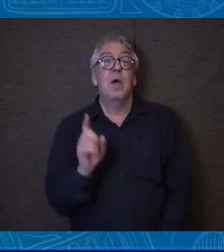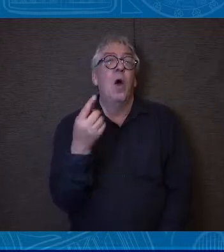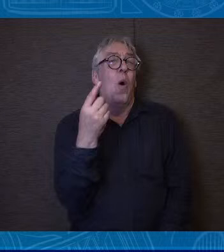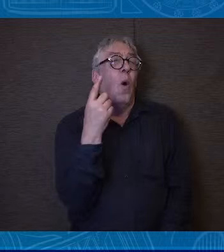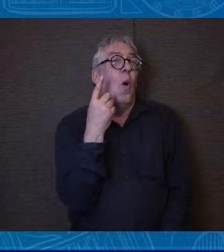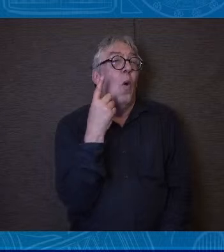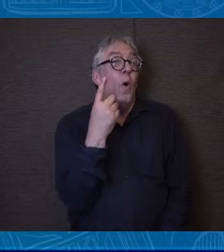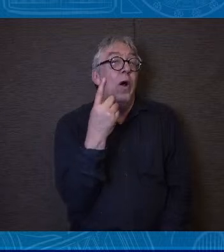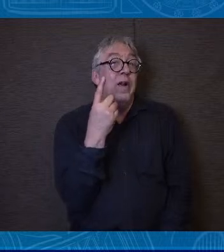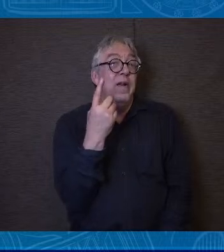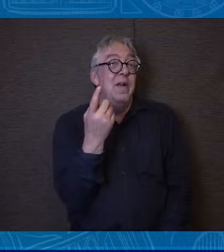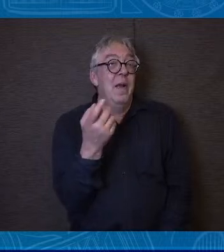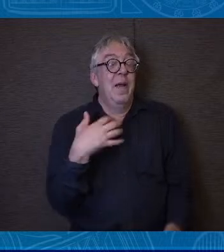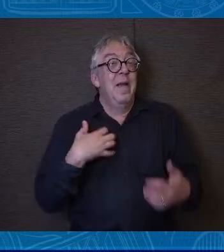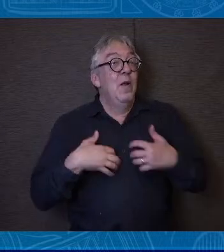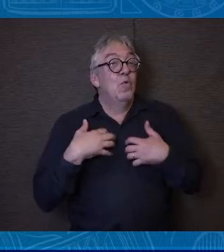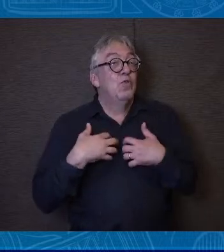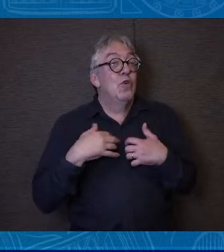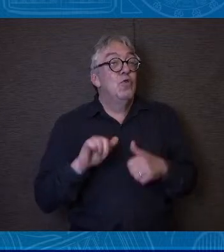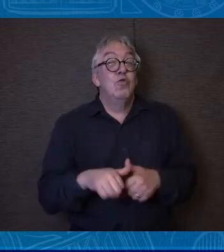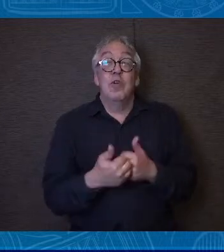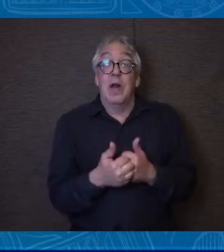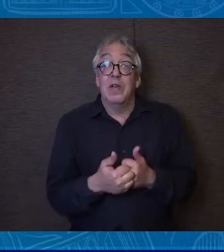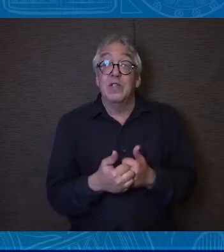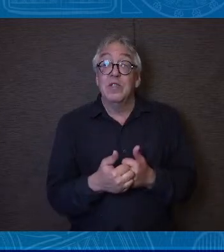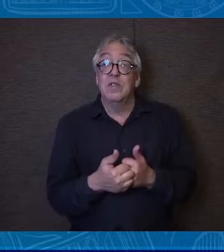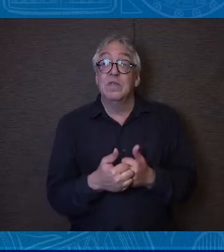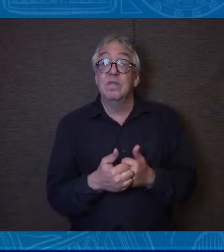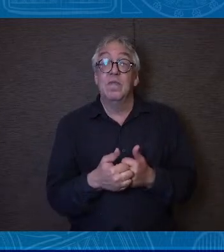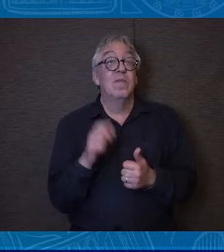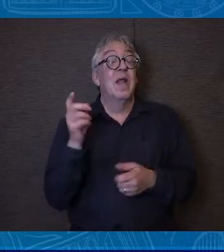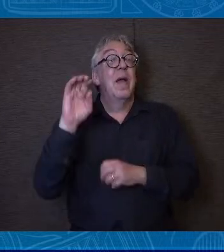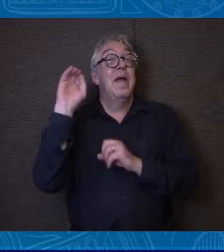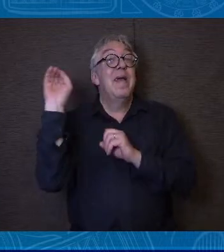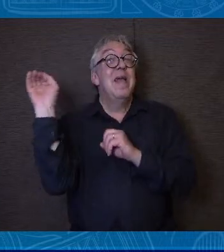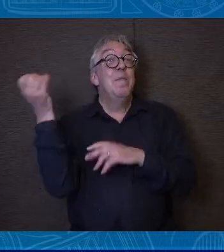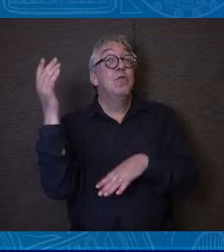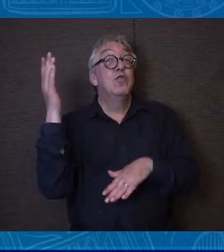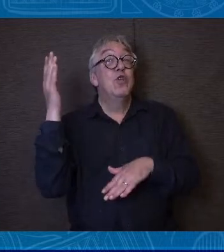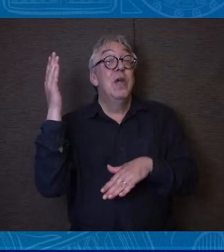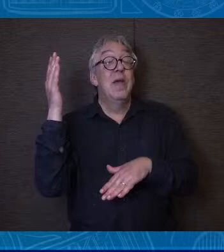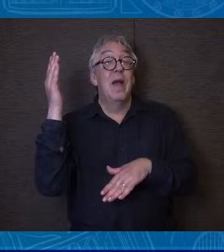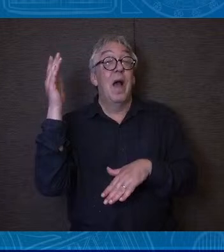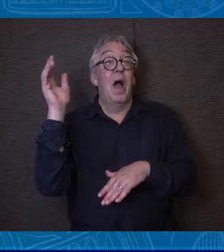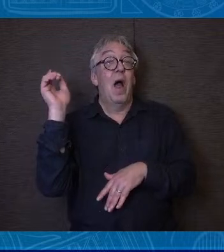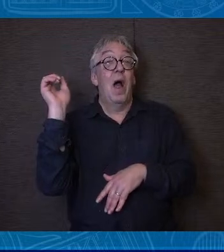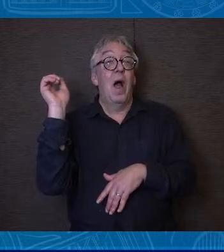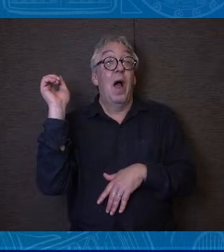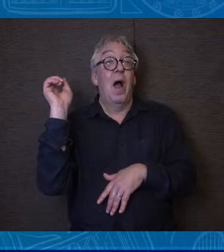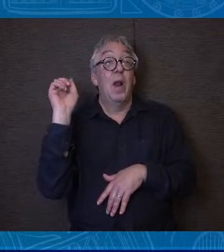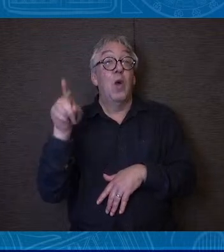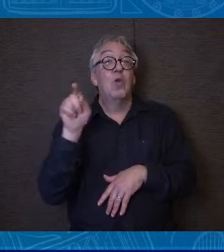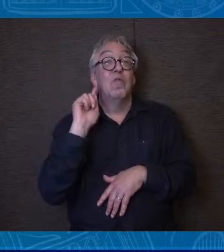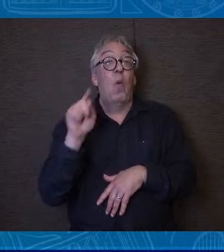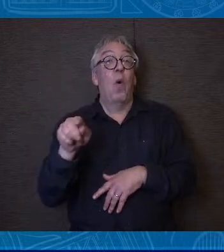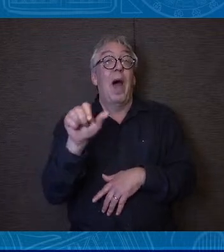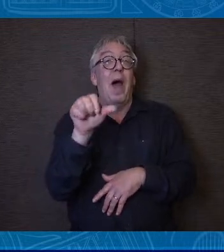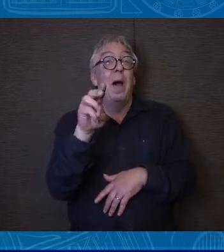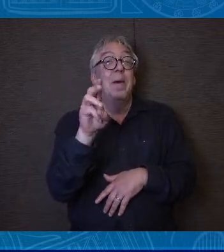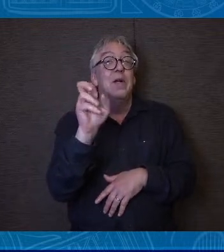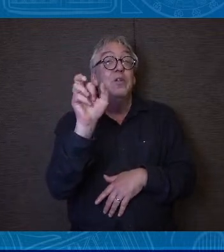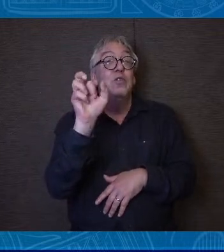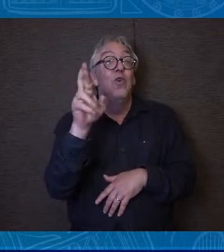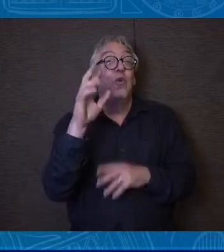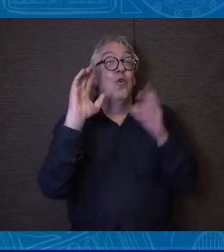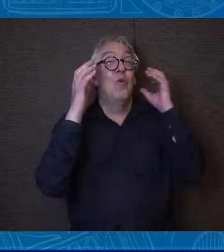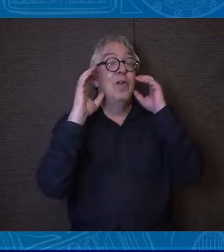interesting challenge. Because we cannot have emergency alert messages sent directly to the amateur radios, it could be